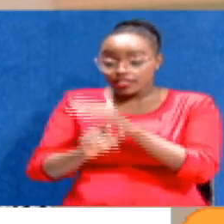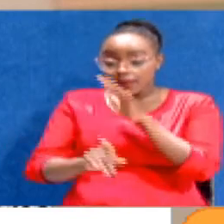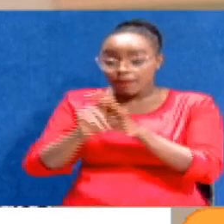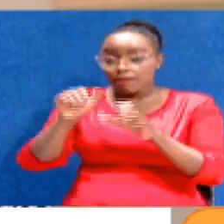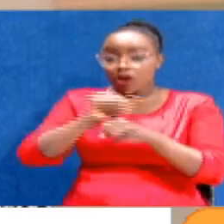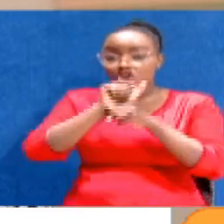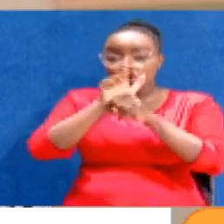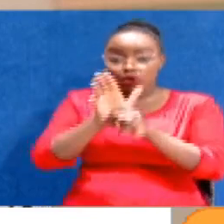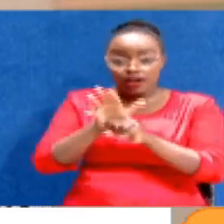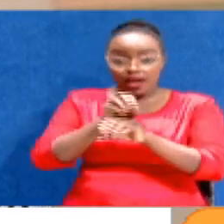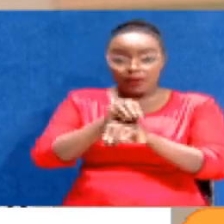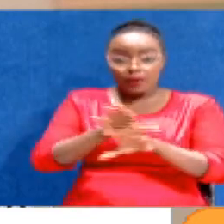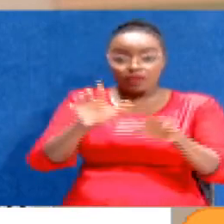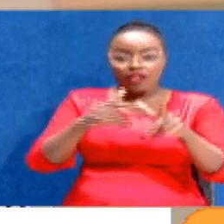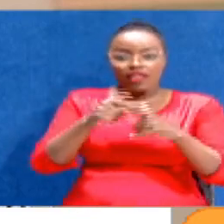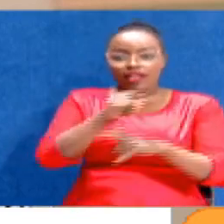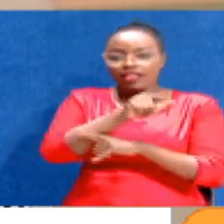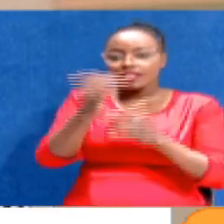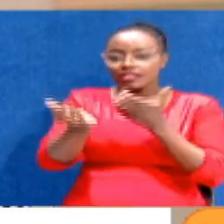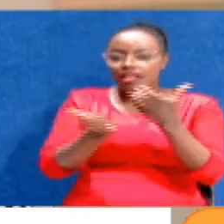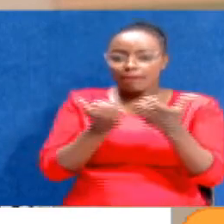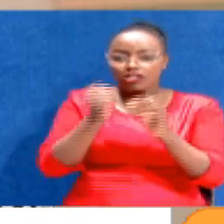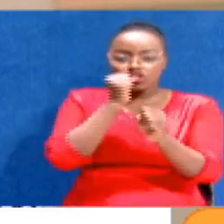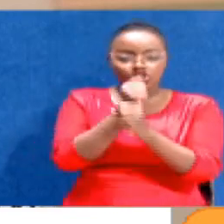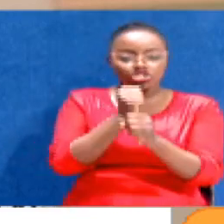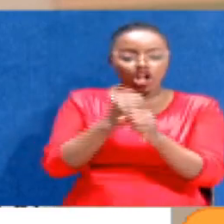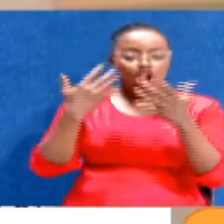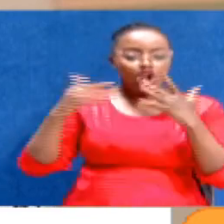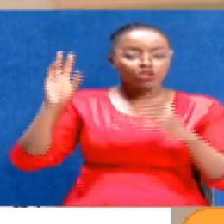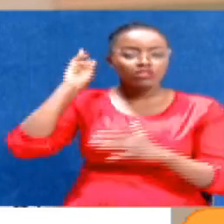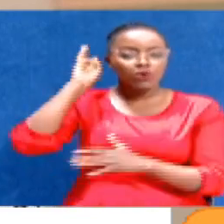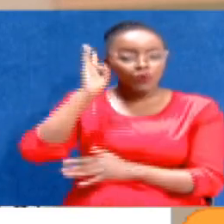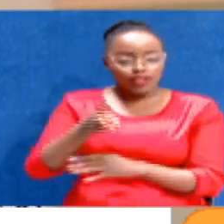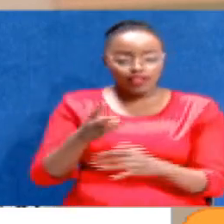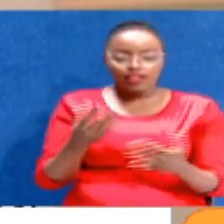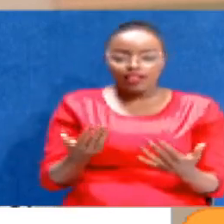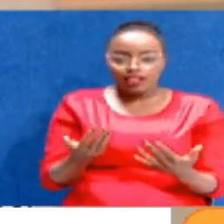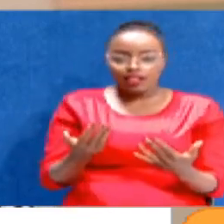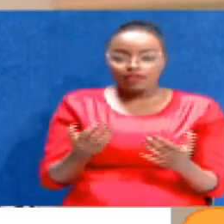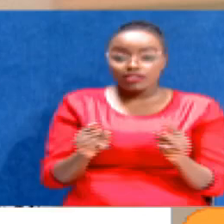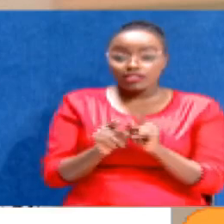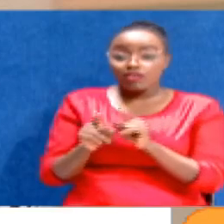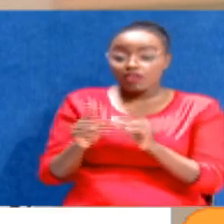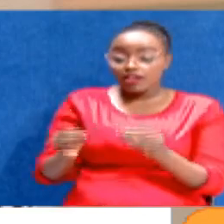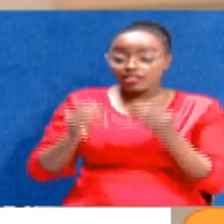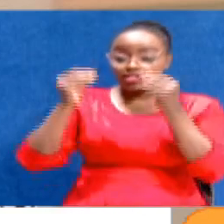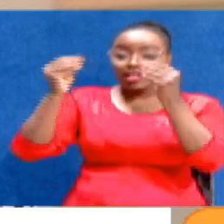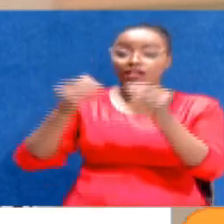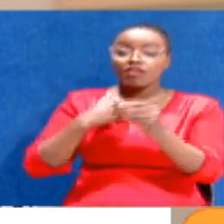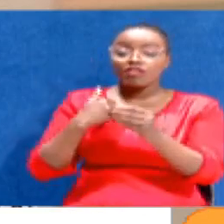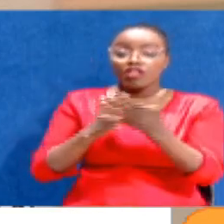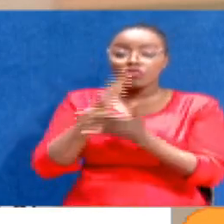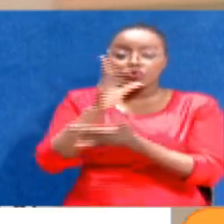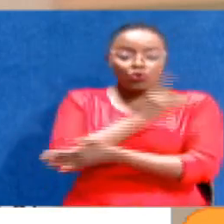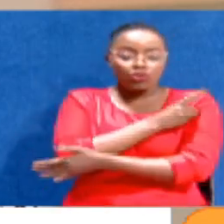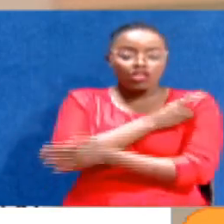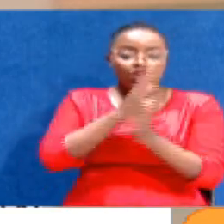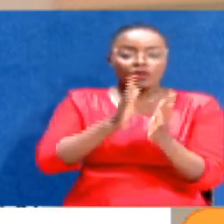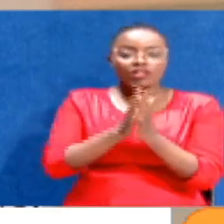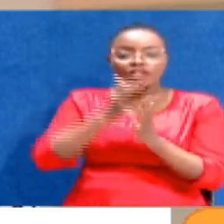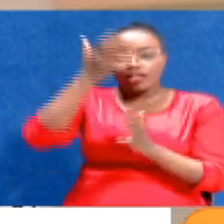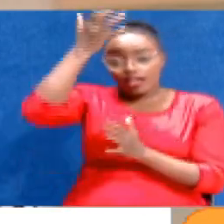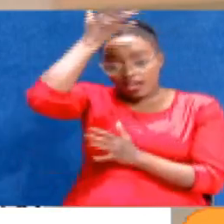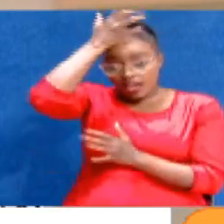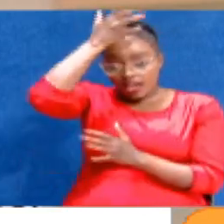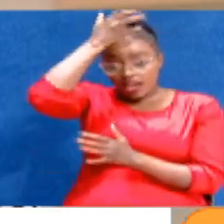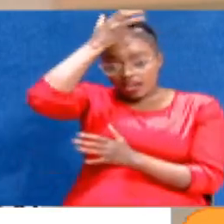dare say all those businesses and jobs will have been lost in vain, and the many sacrifices made by doctors and nurses